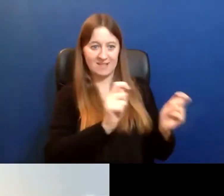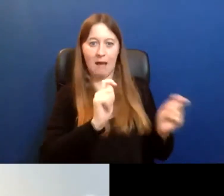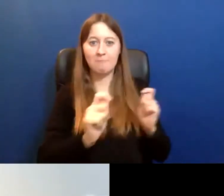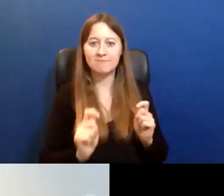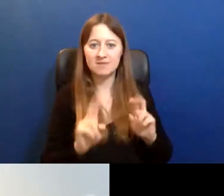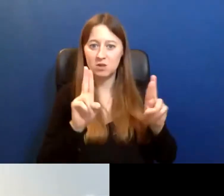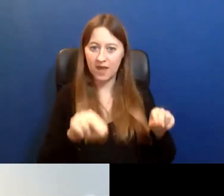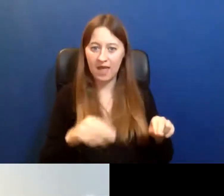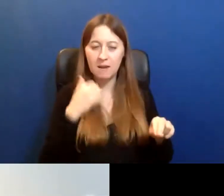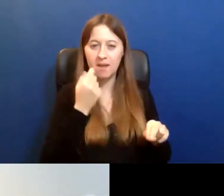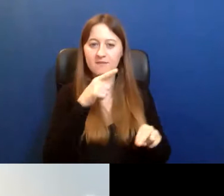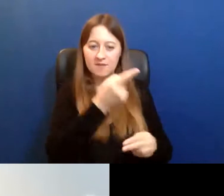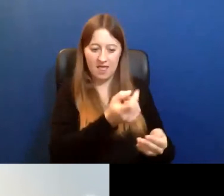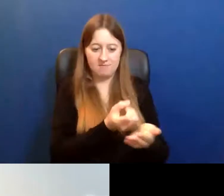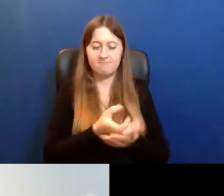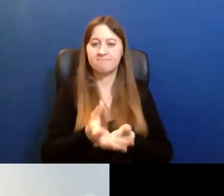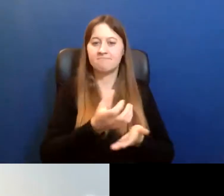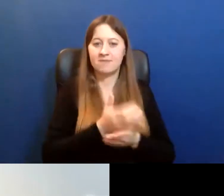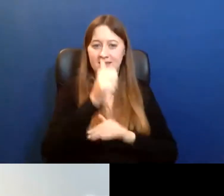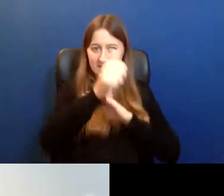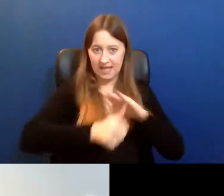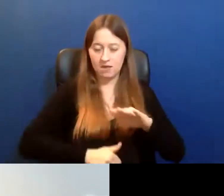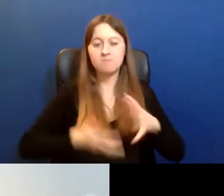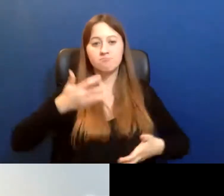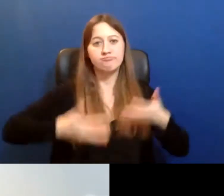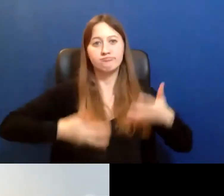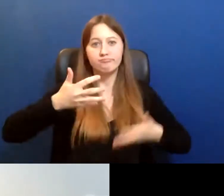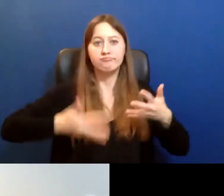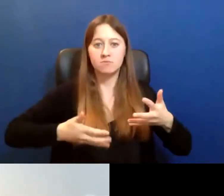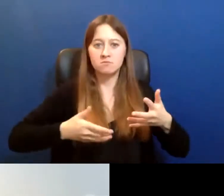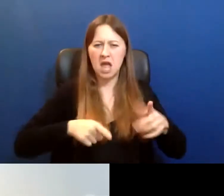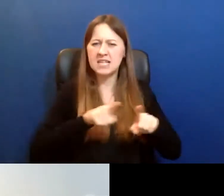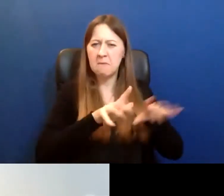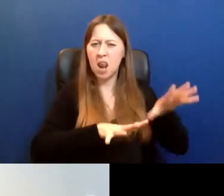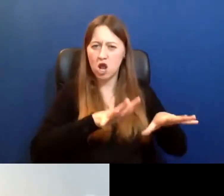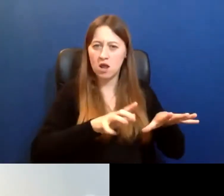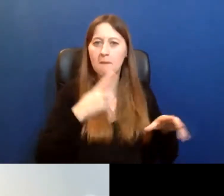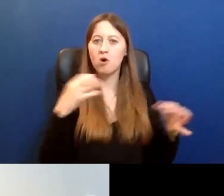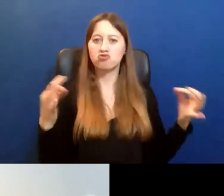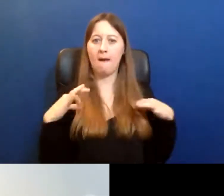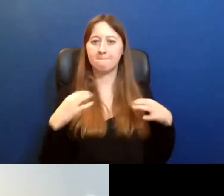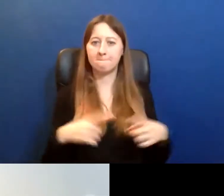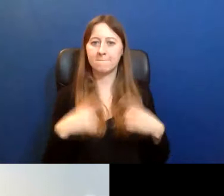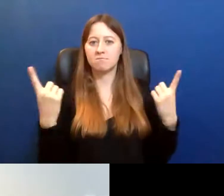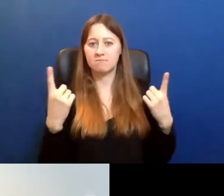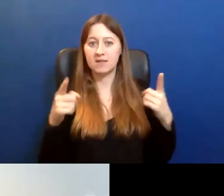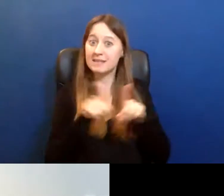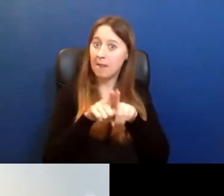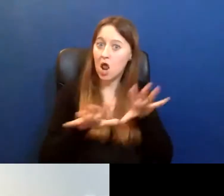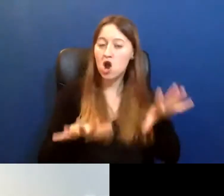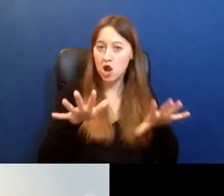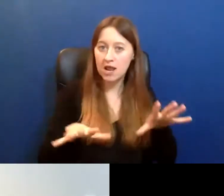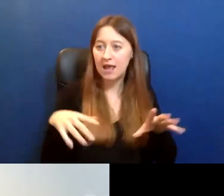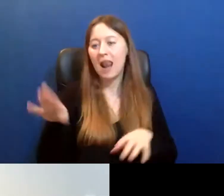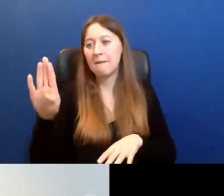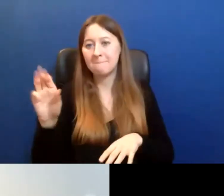the narrative skills part is probably going to be very similar. It's the grammar, and the grammar, there are similarities between